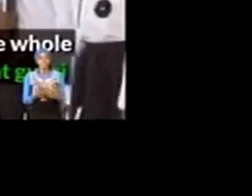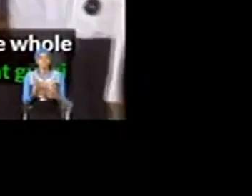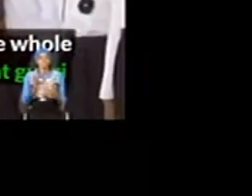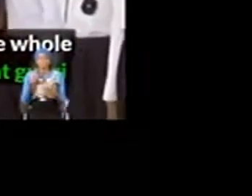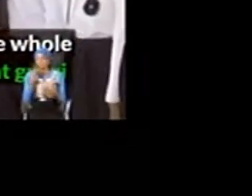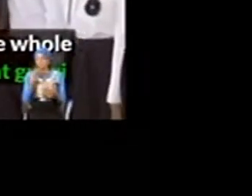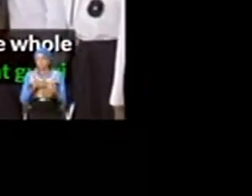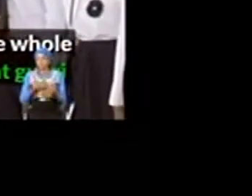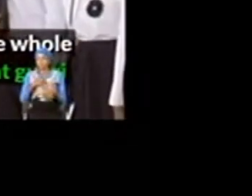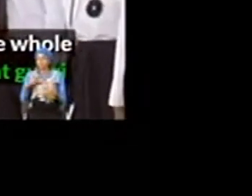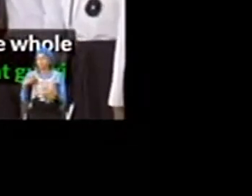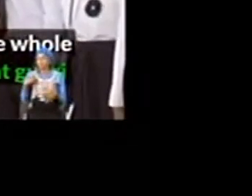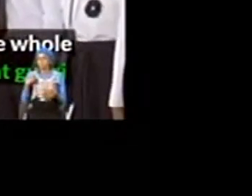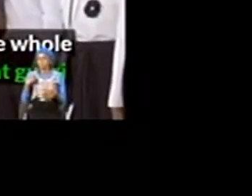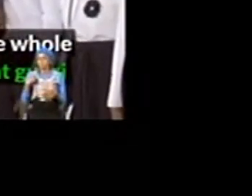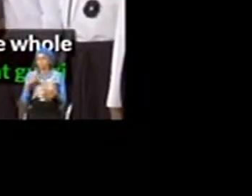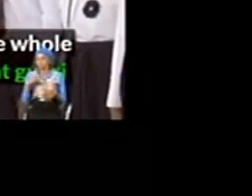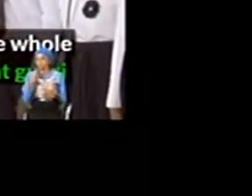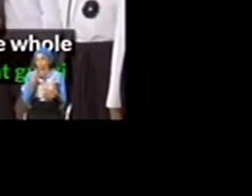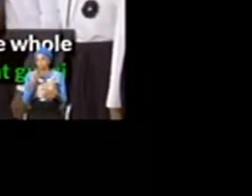way. Who touched my clothes?